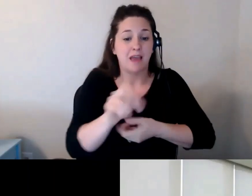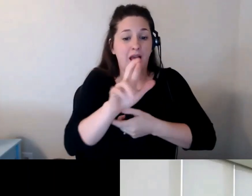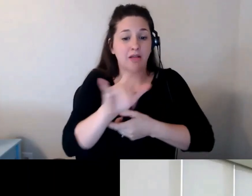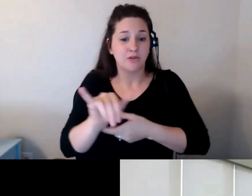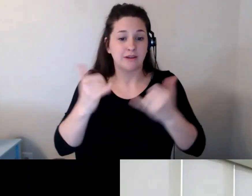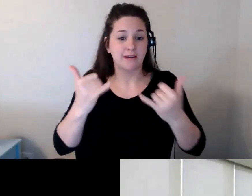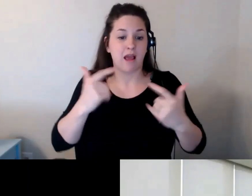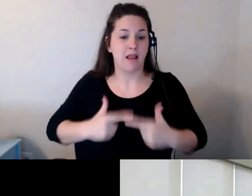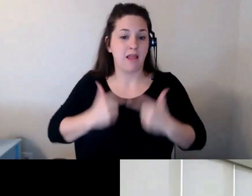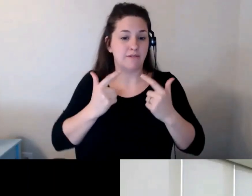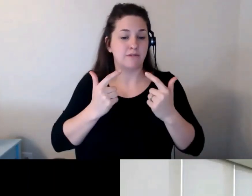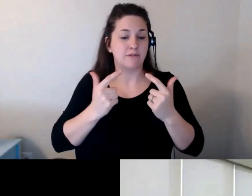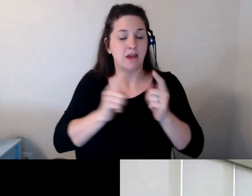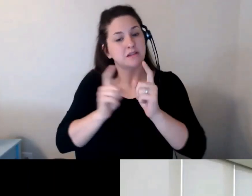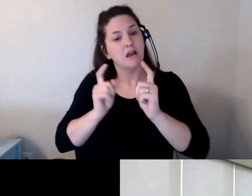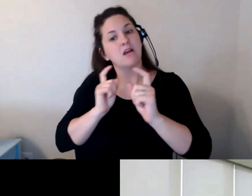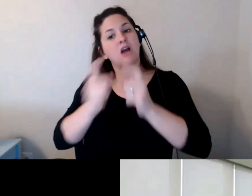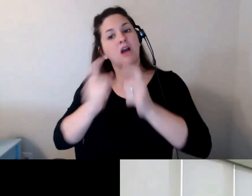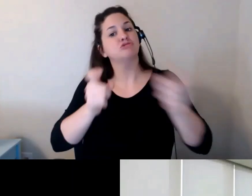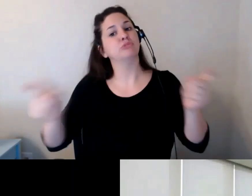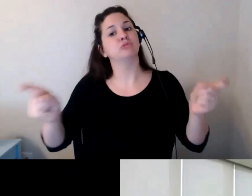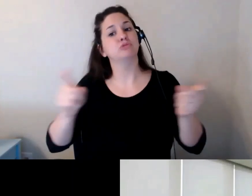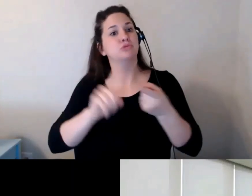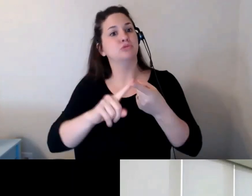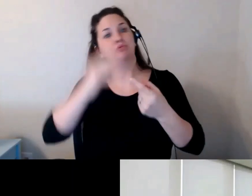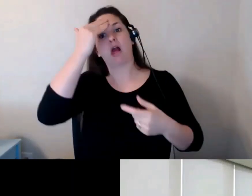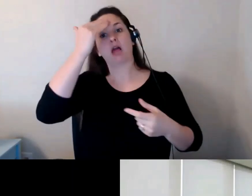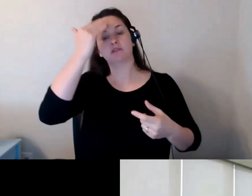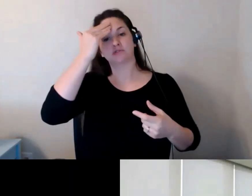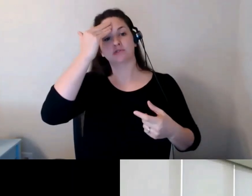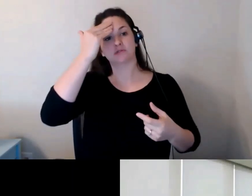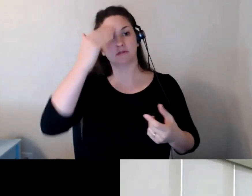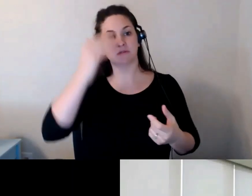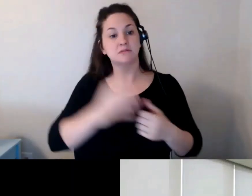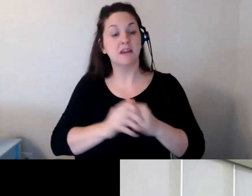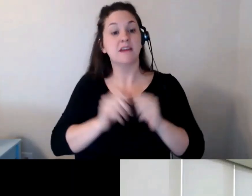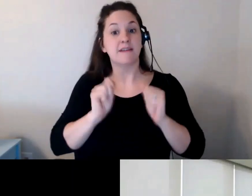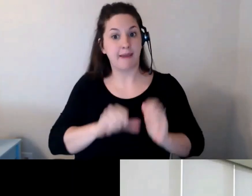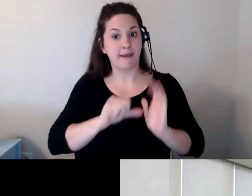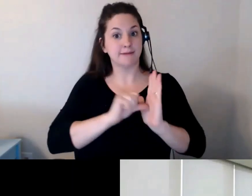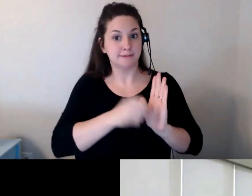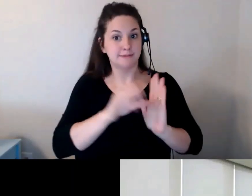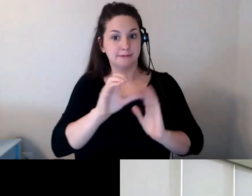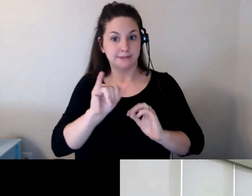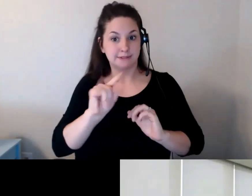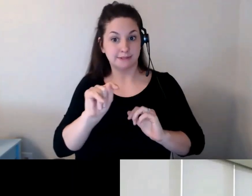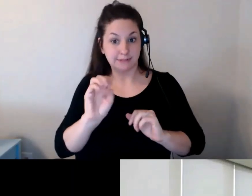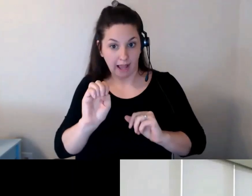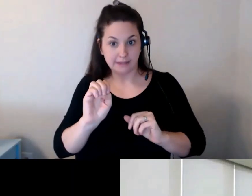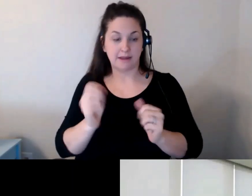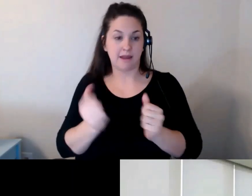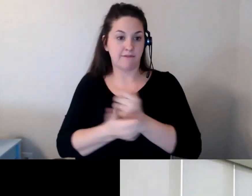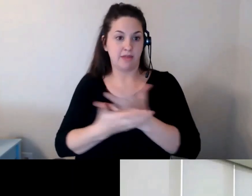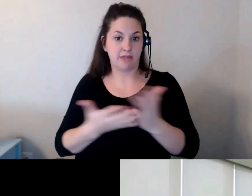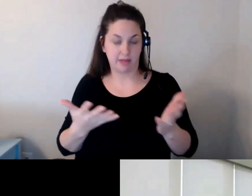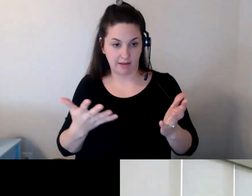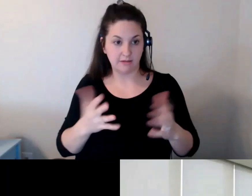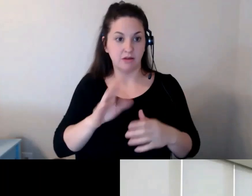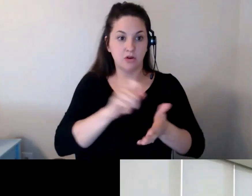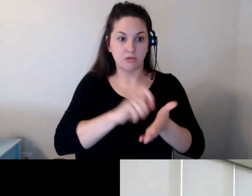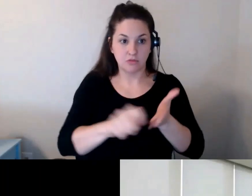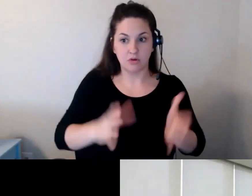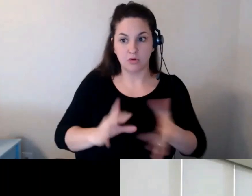a contribution to knowledge with a citable source with respect to your presentation.